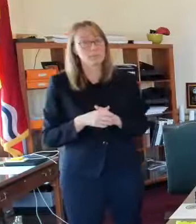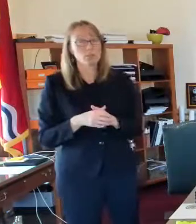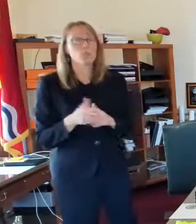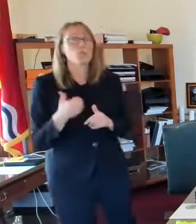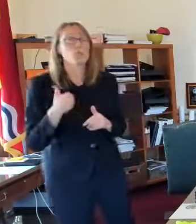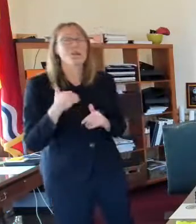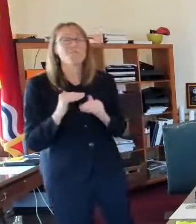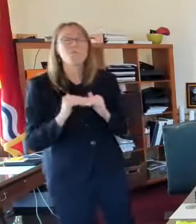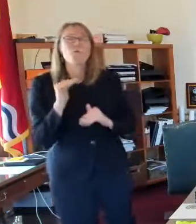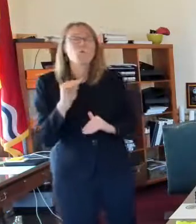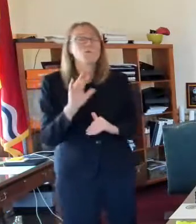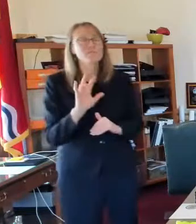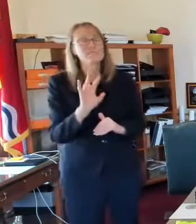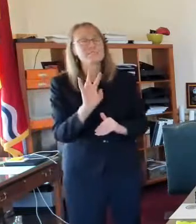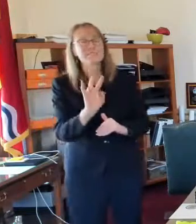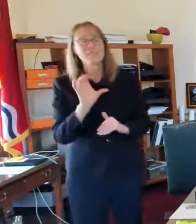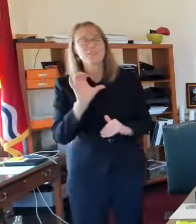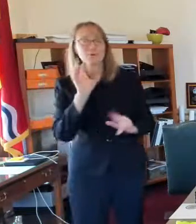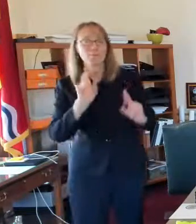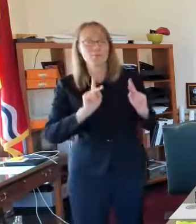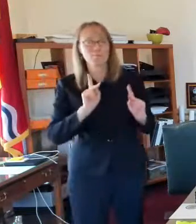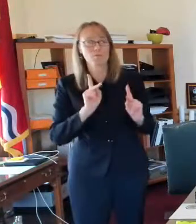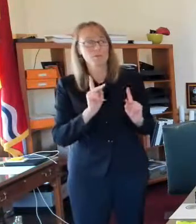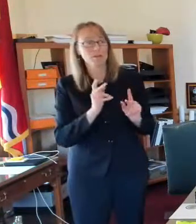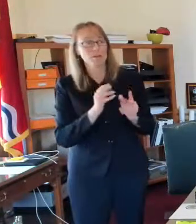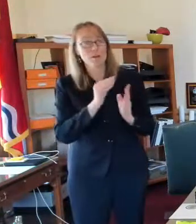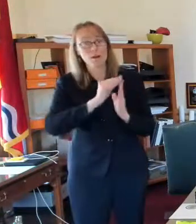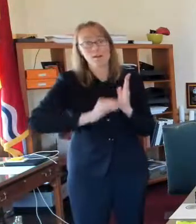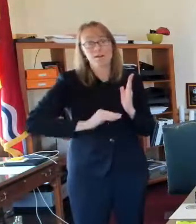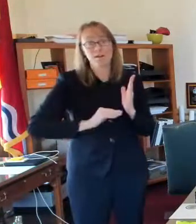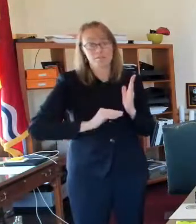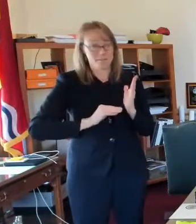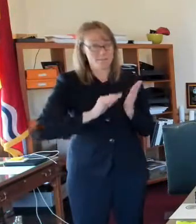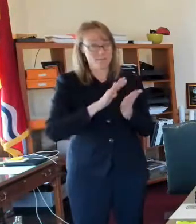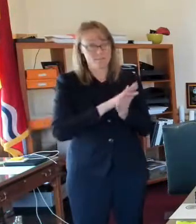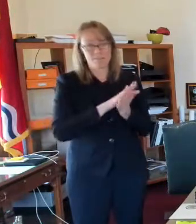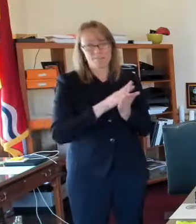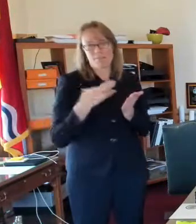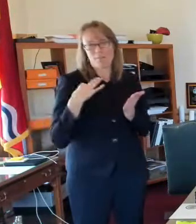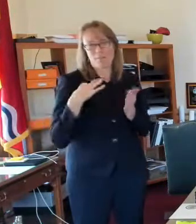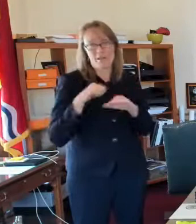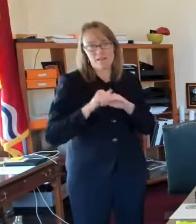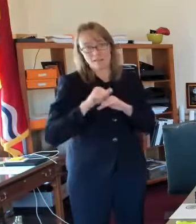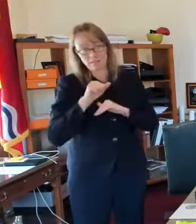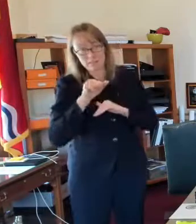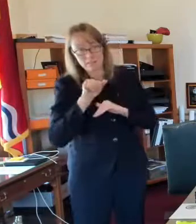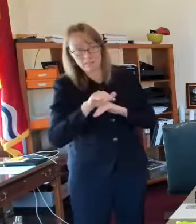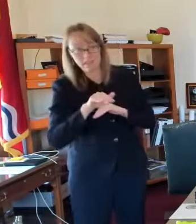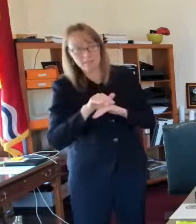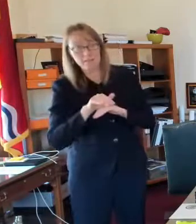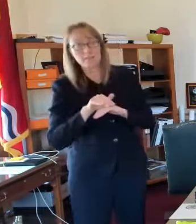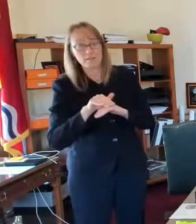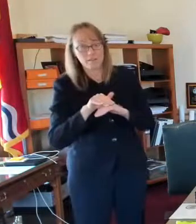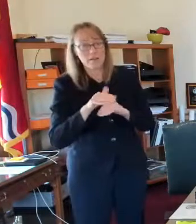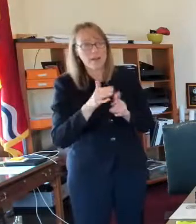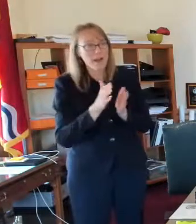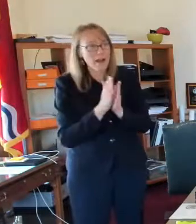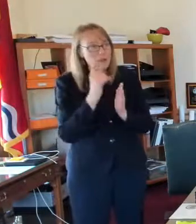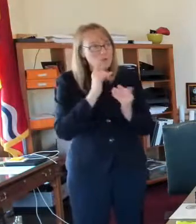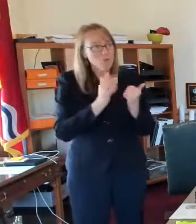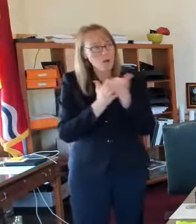and mortgage assistance. If you're one of those people, or if you know someone who's one of those folks, be sure to return the phone call or